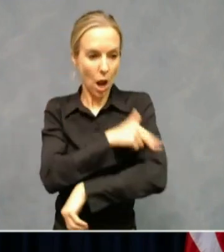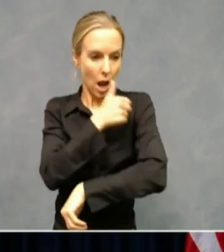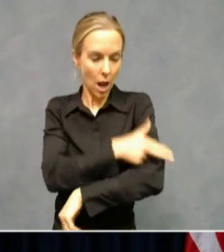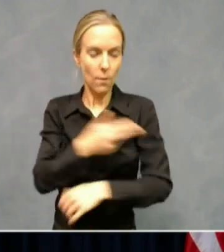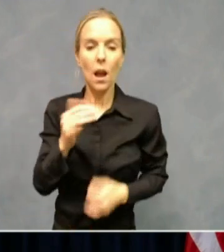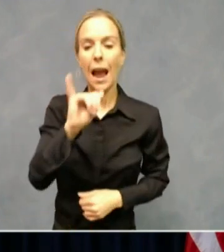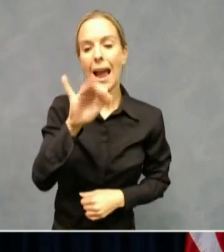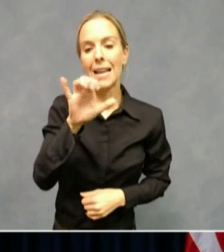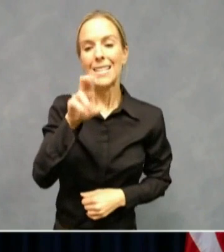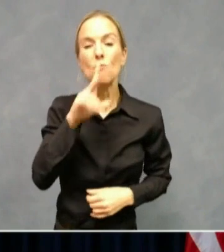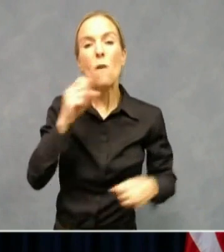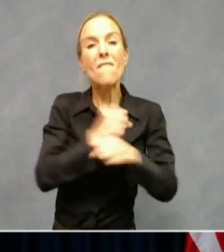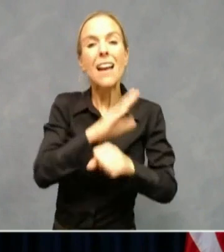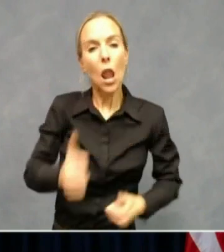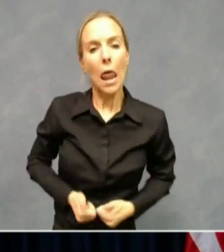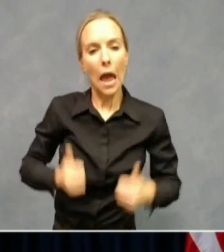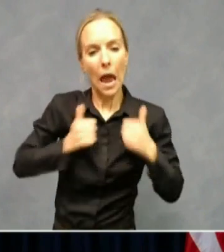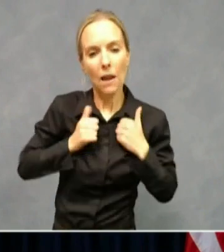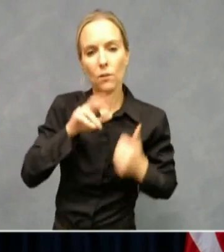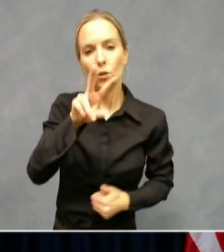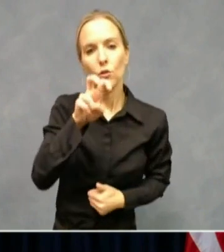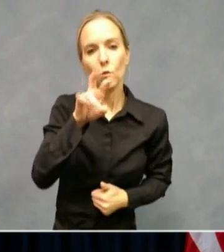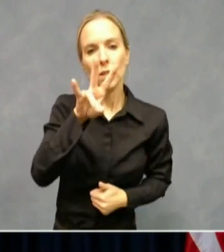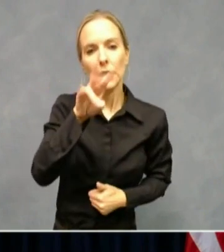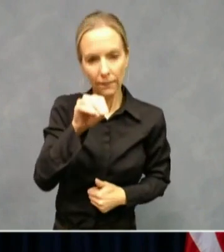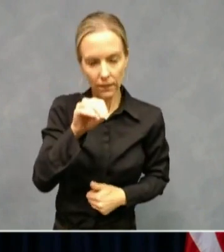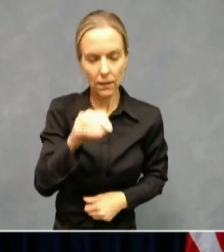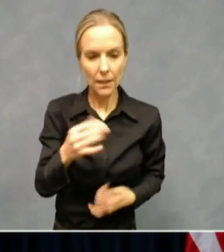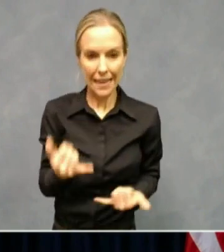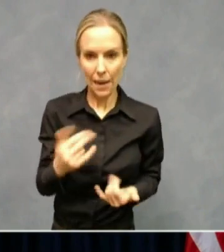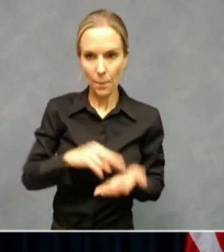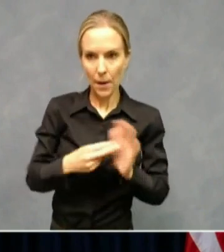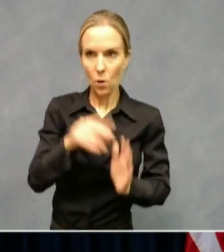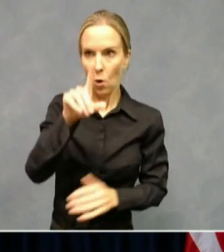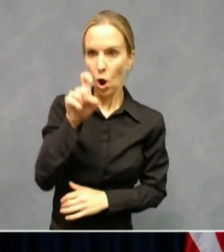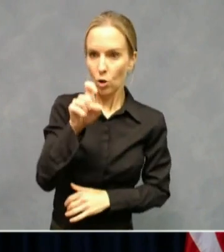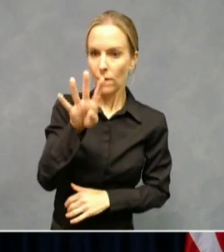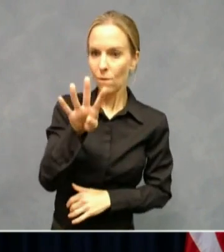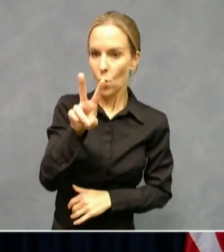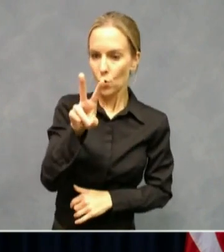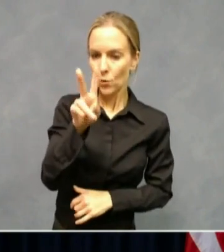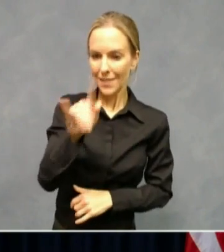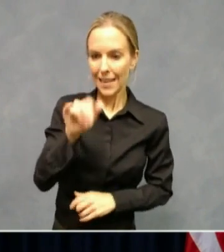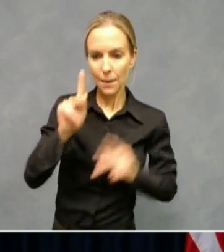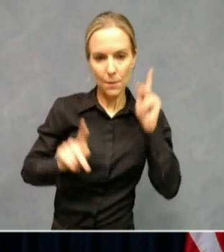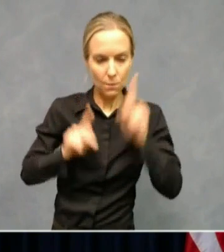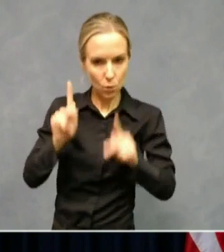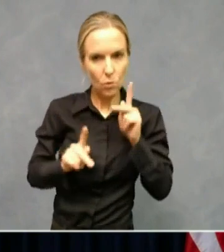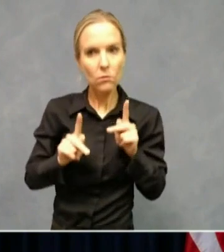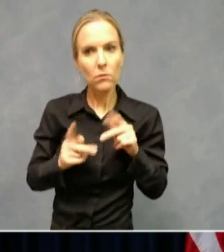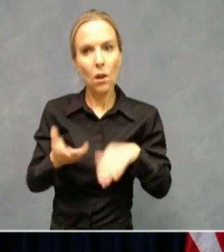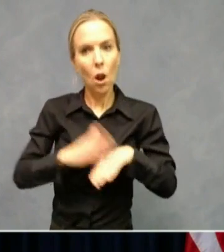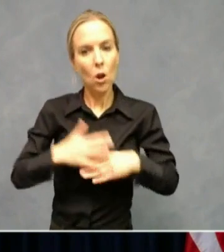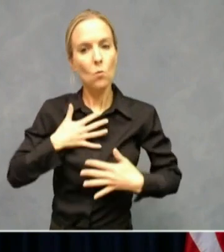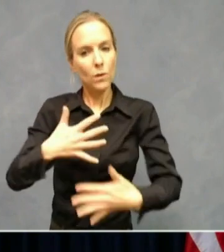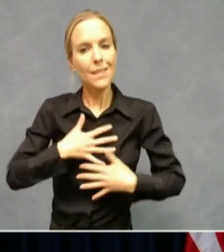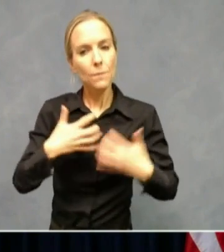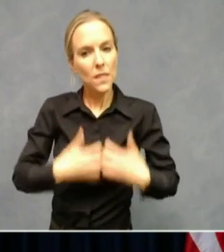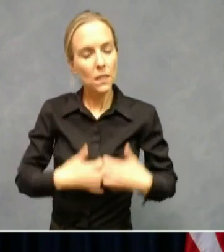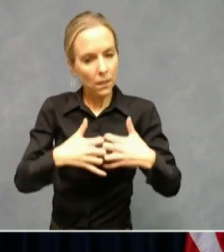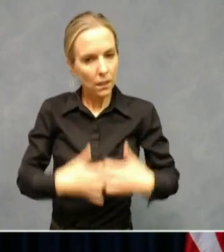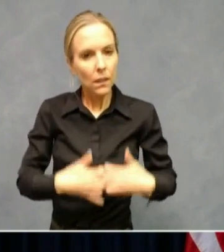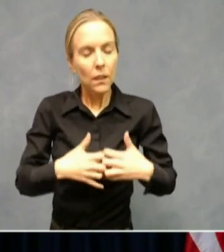lives, 270. We have 142 Kentuckians currently on a ventilator. New cases by